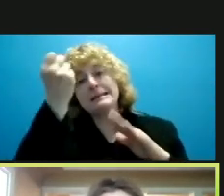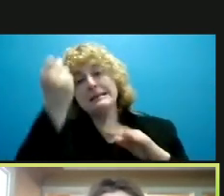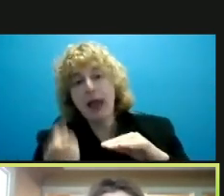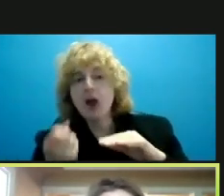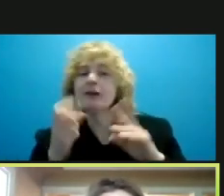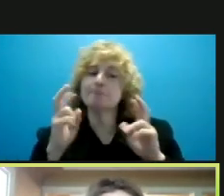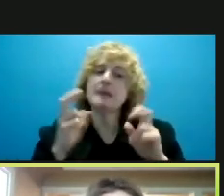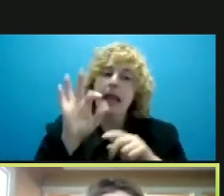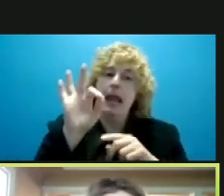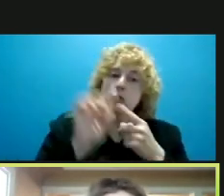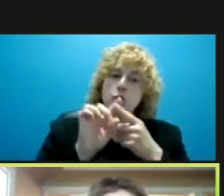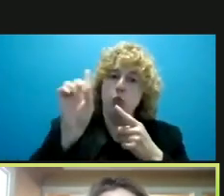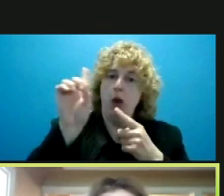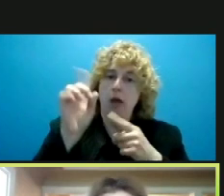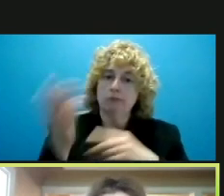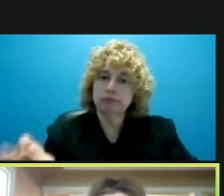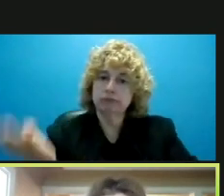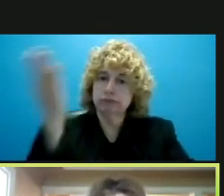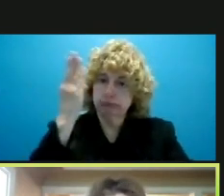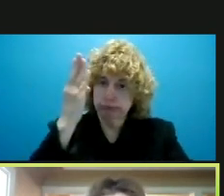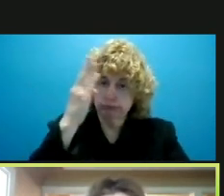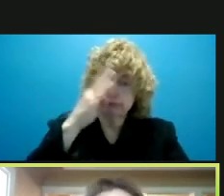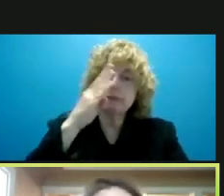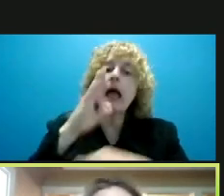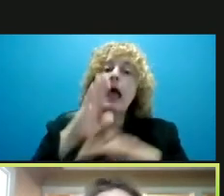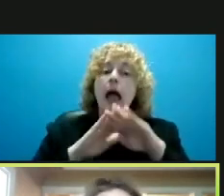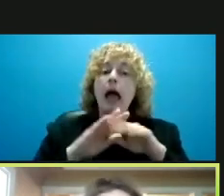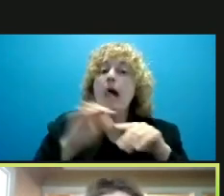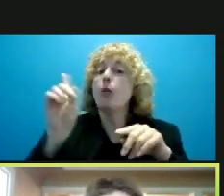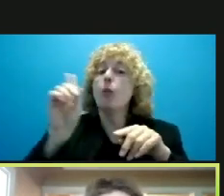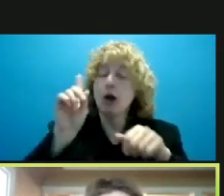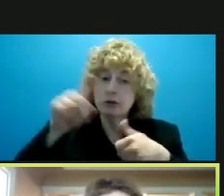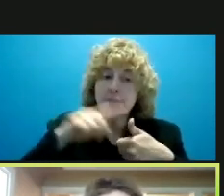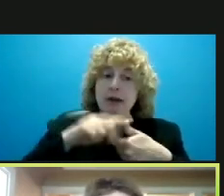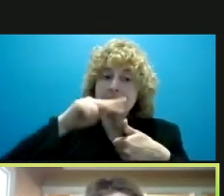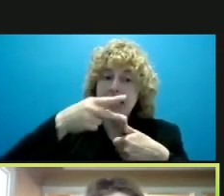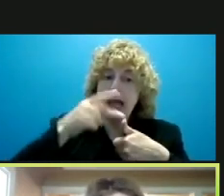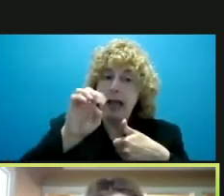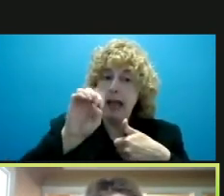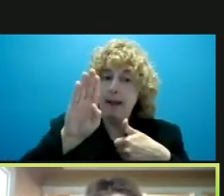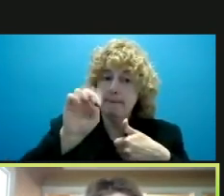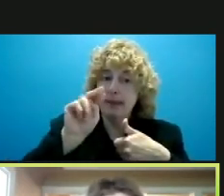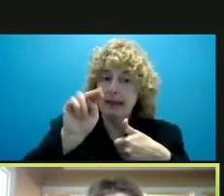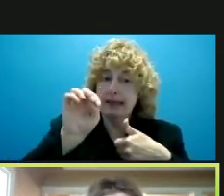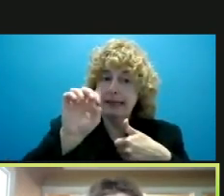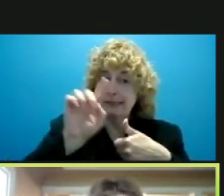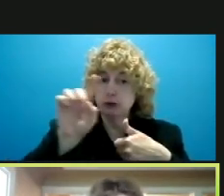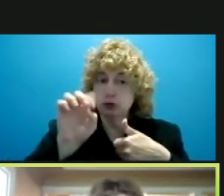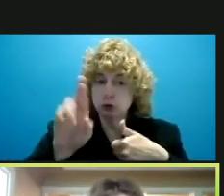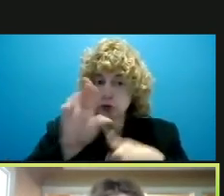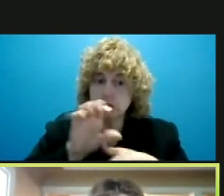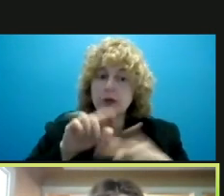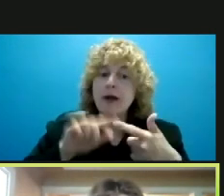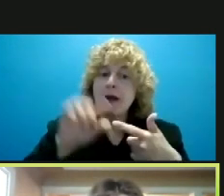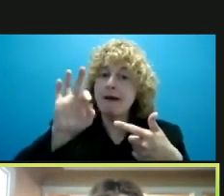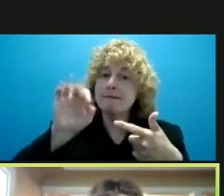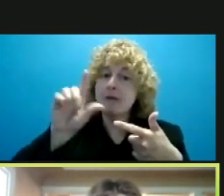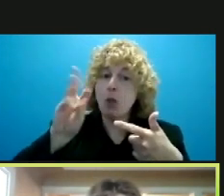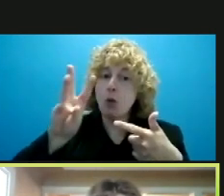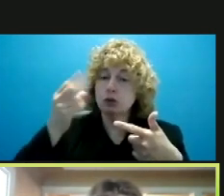1 p.m., you can get your vaccines at Second Ebenezer Church, Fellowship Chapel, or Greater Grace Temple. Next slide, please.